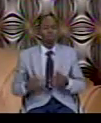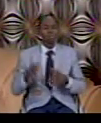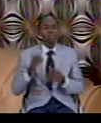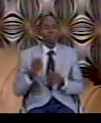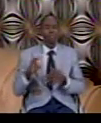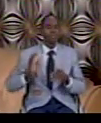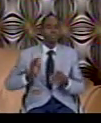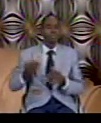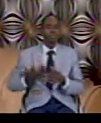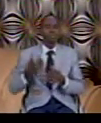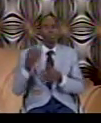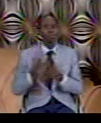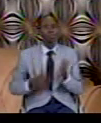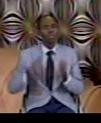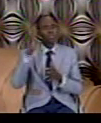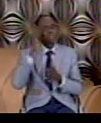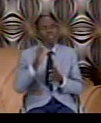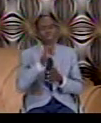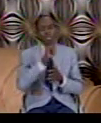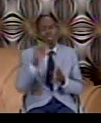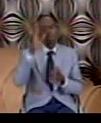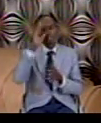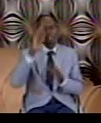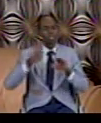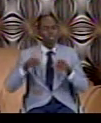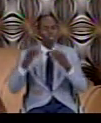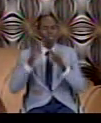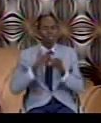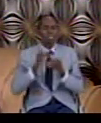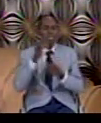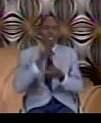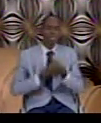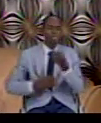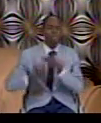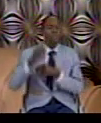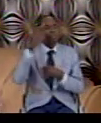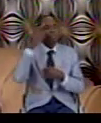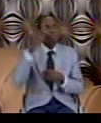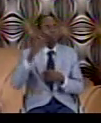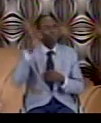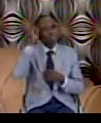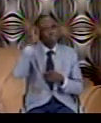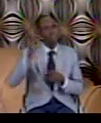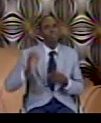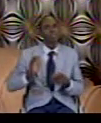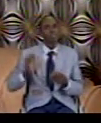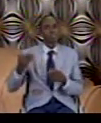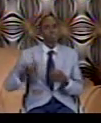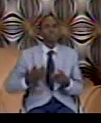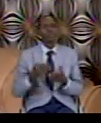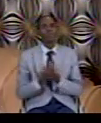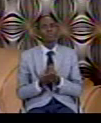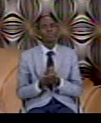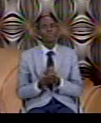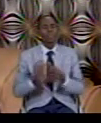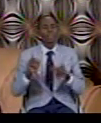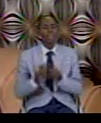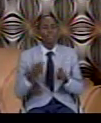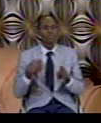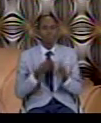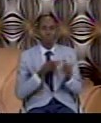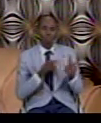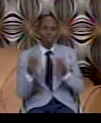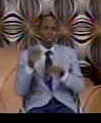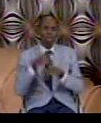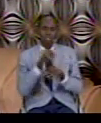Or what shall a man give in exchange for his soul? As you look at those two